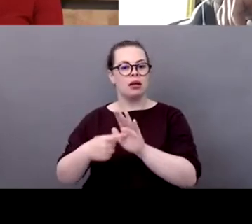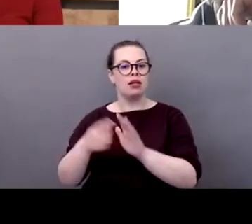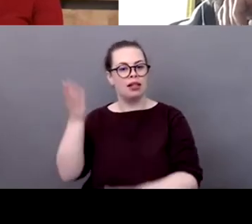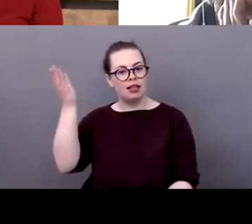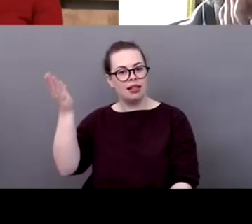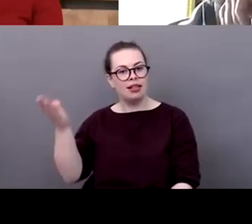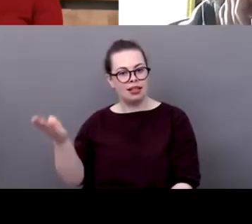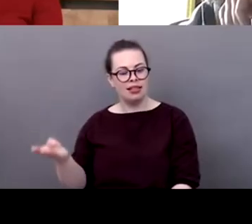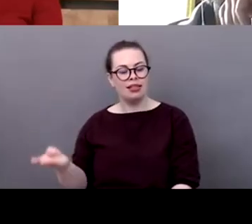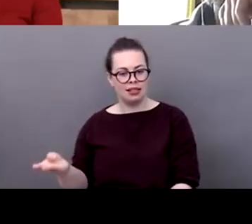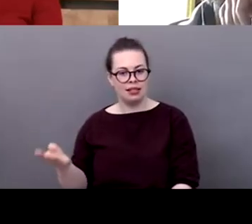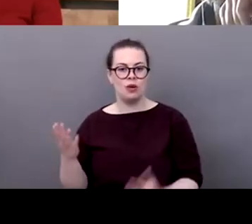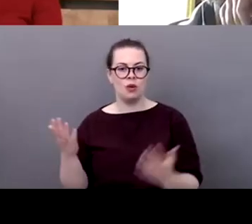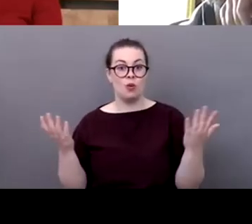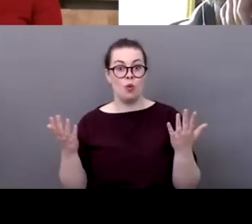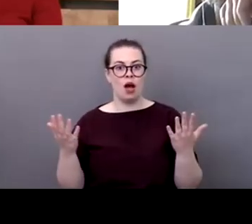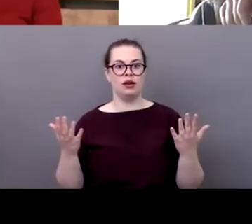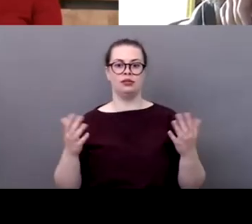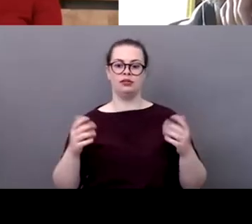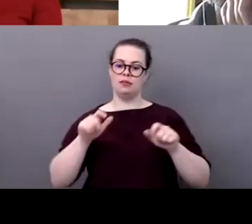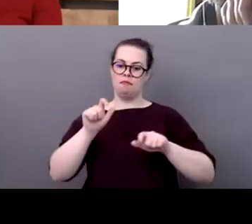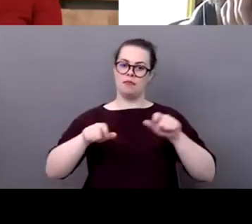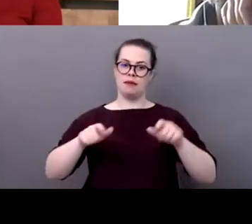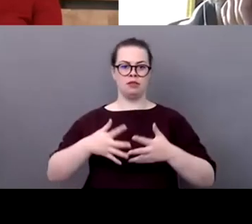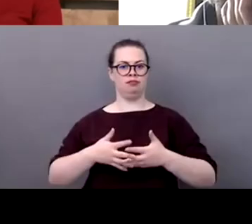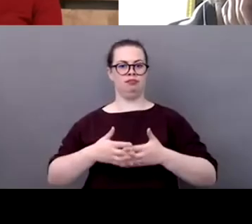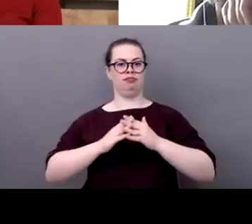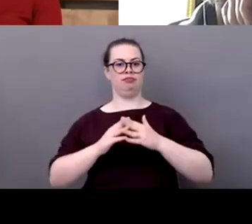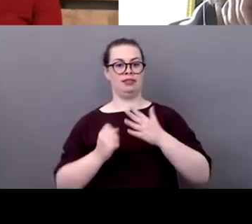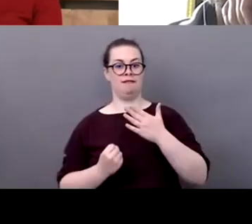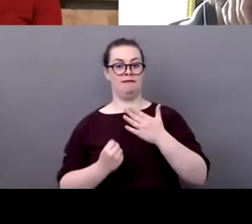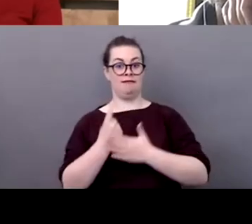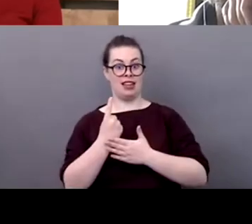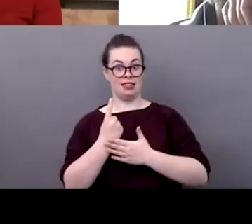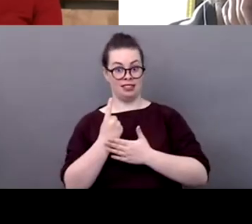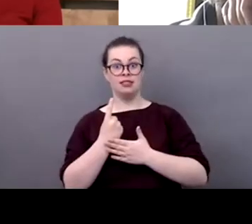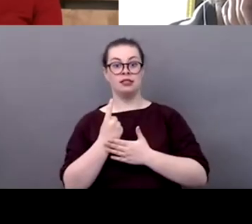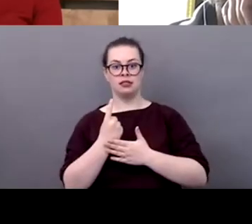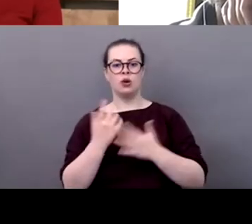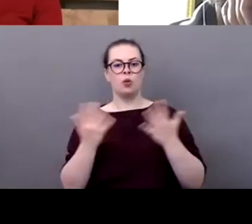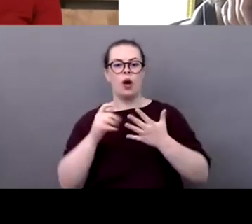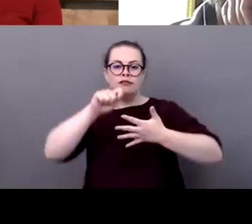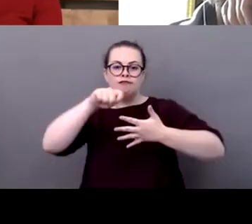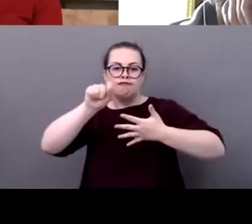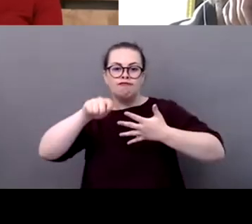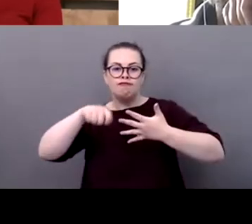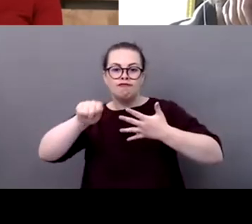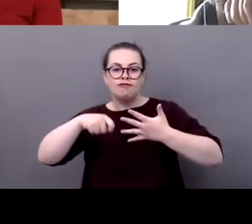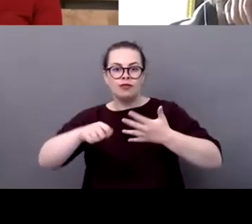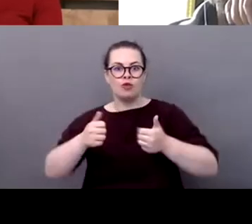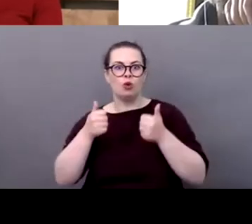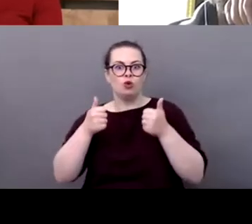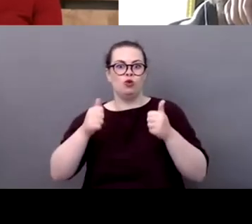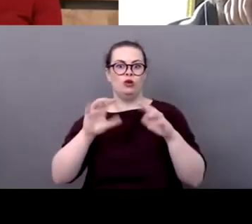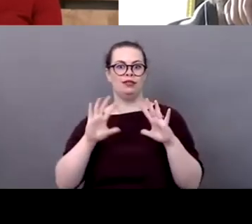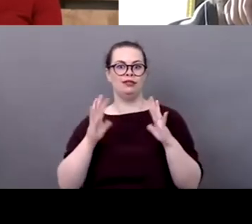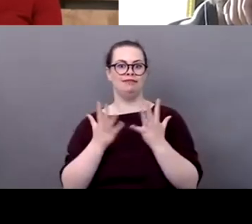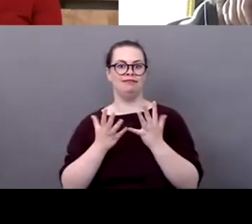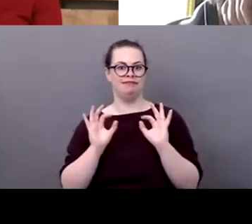doing to limit the impact on the environment when organizing an event.